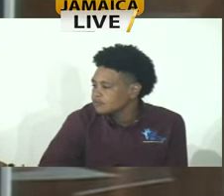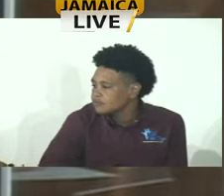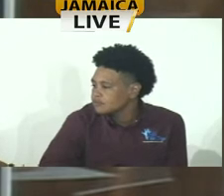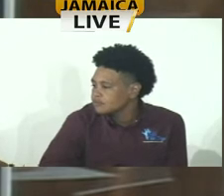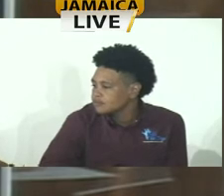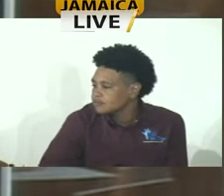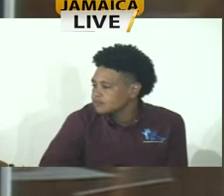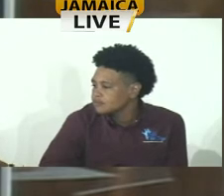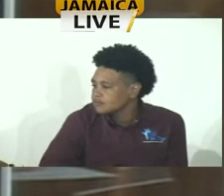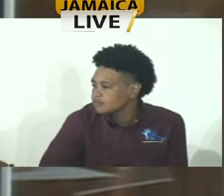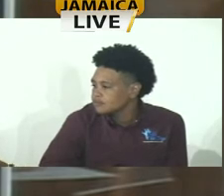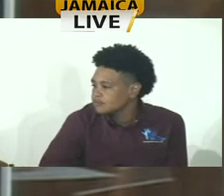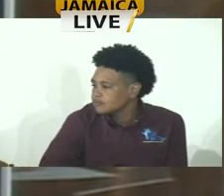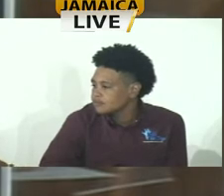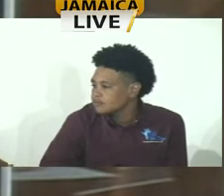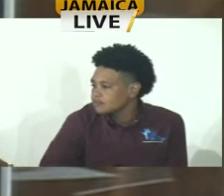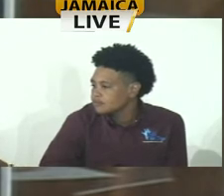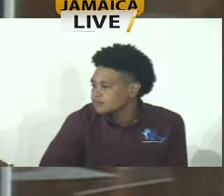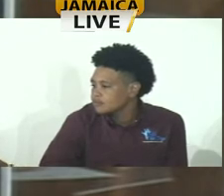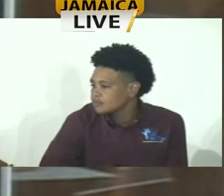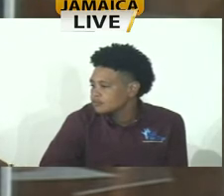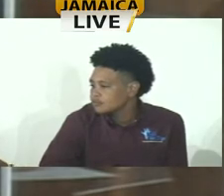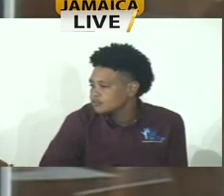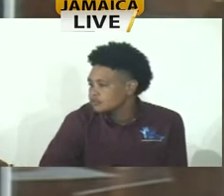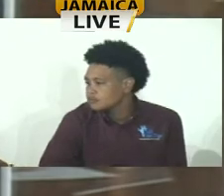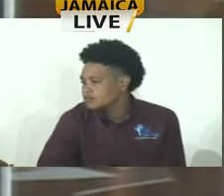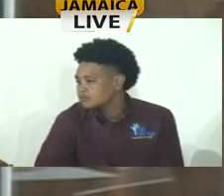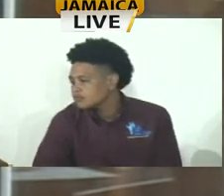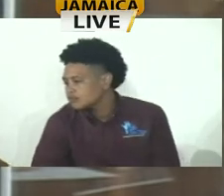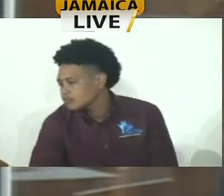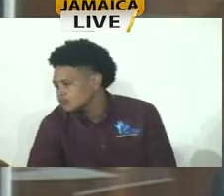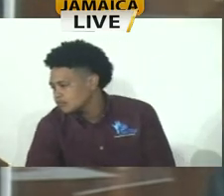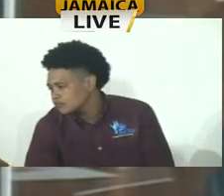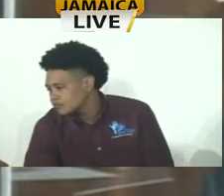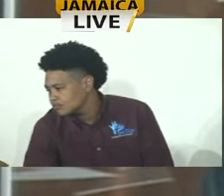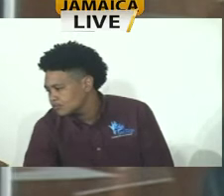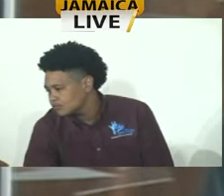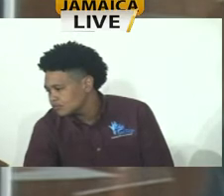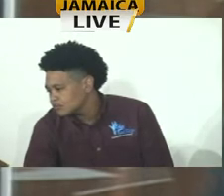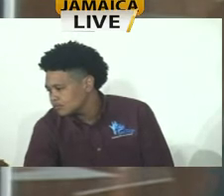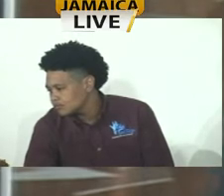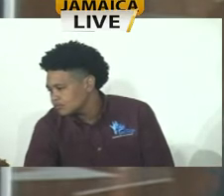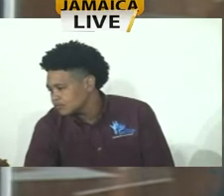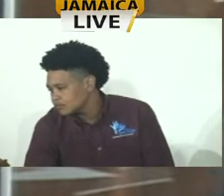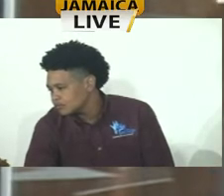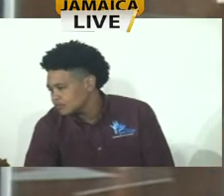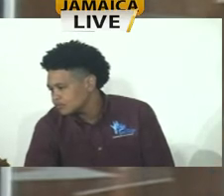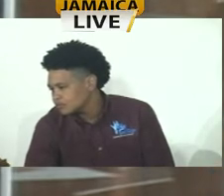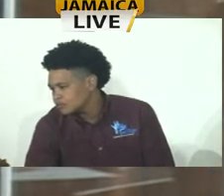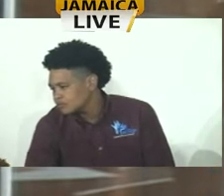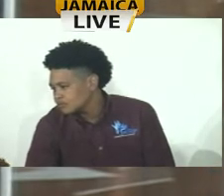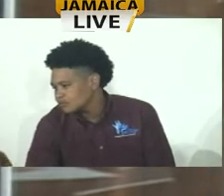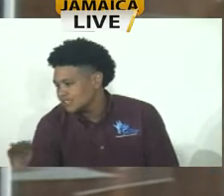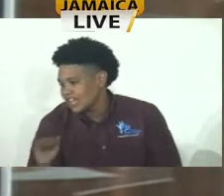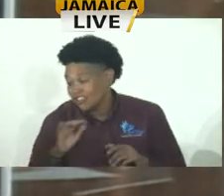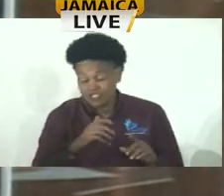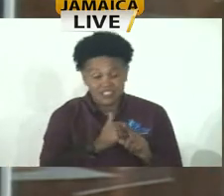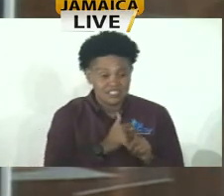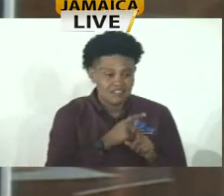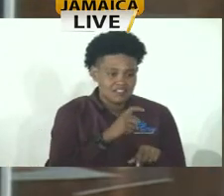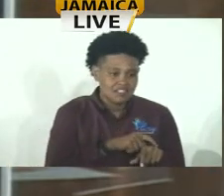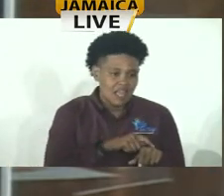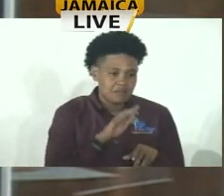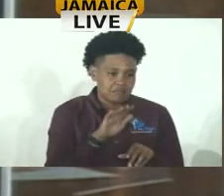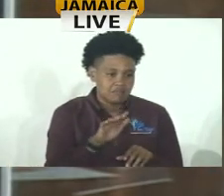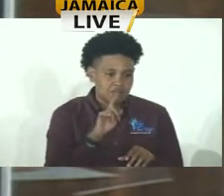but it's not to be so we will have to fit in with what is what has been proposed and as i've